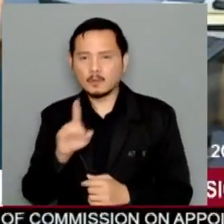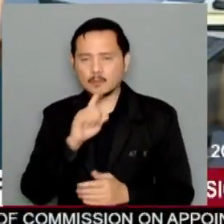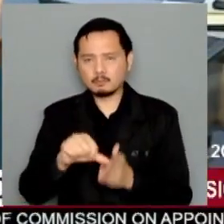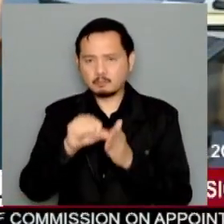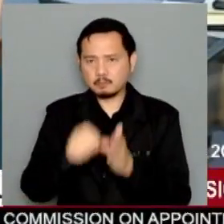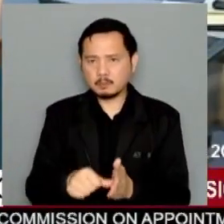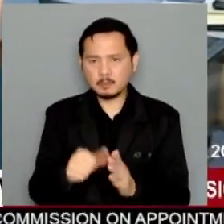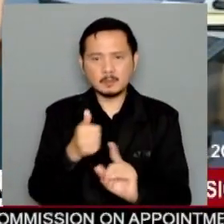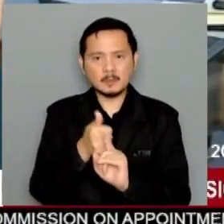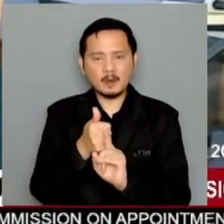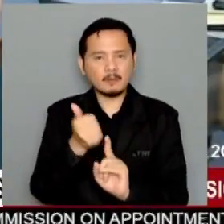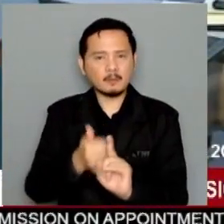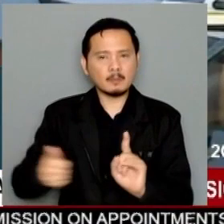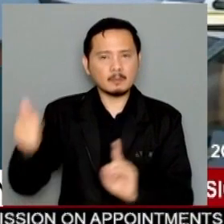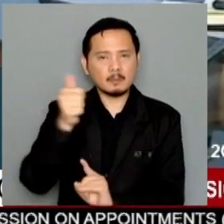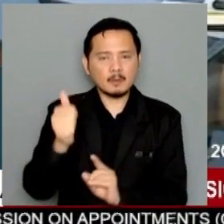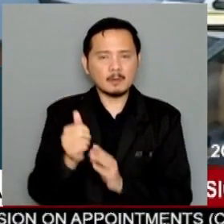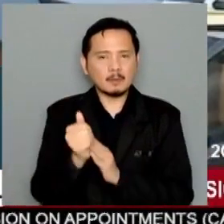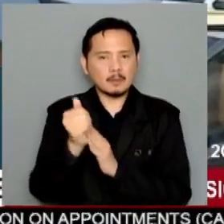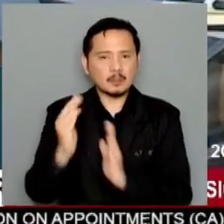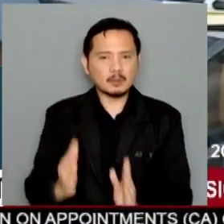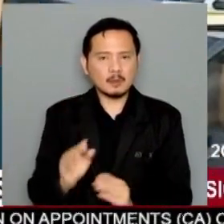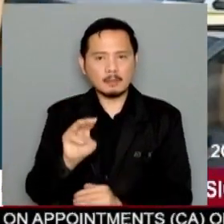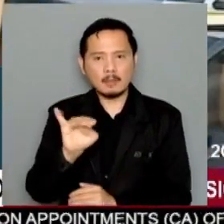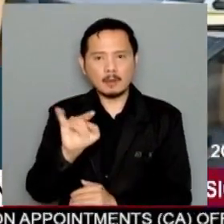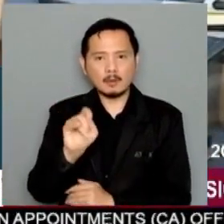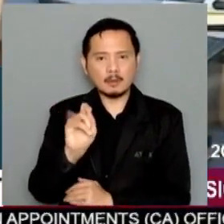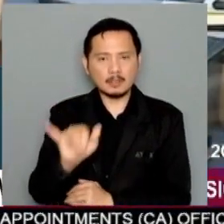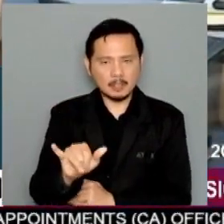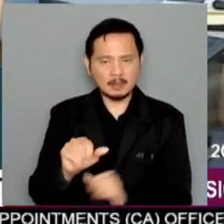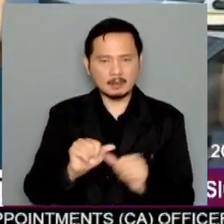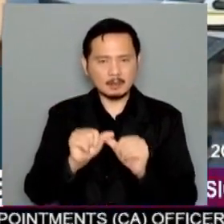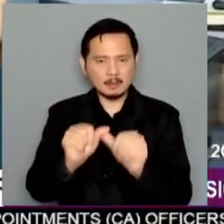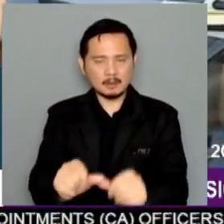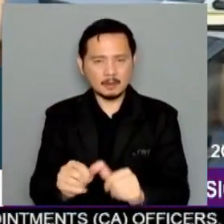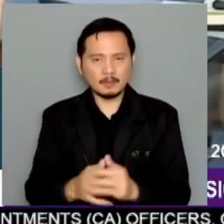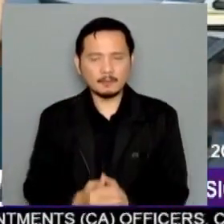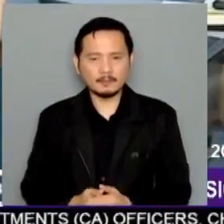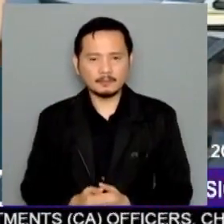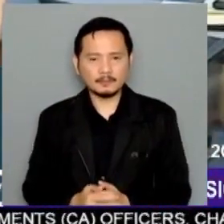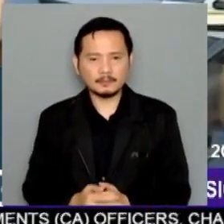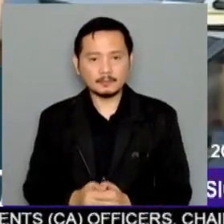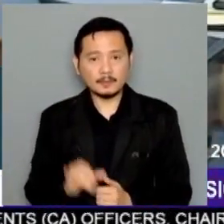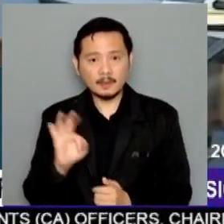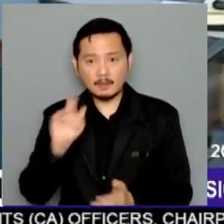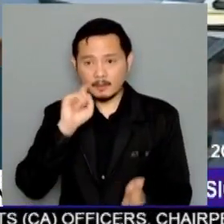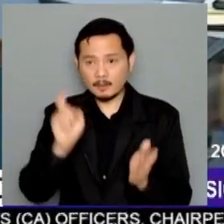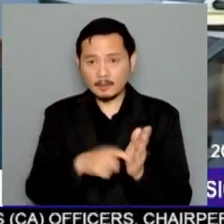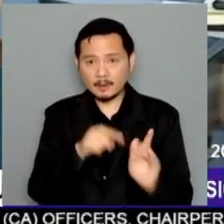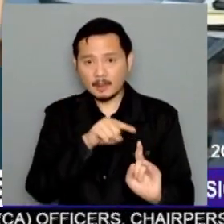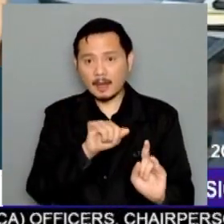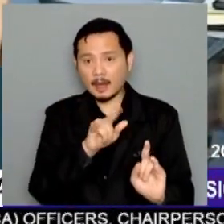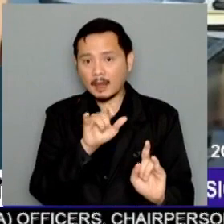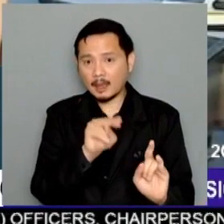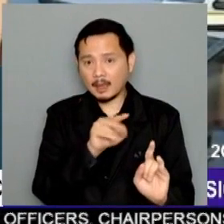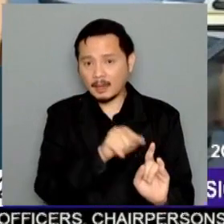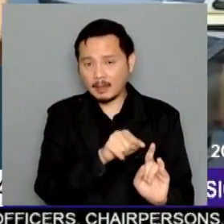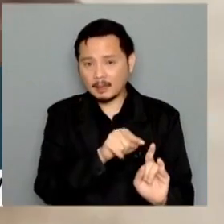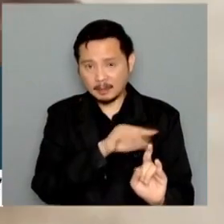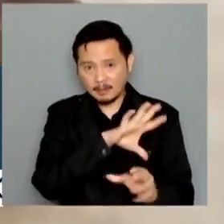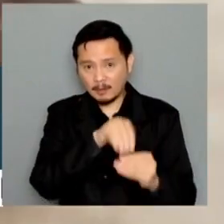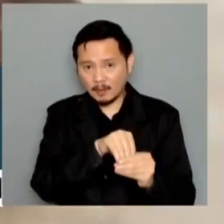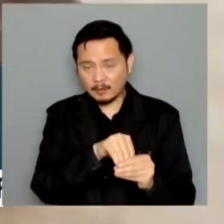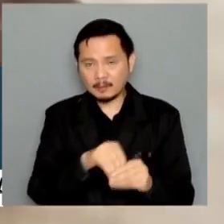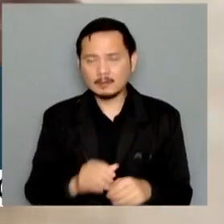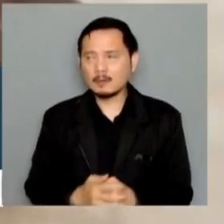bloc, being the Senate minority member through and through. When asked if she will recognize Cayetano as the commission's minority bloc head,